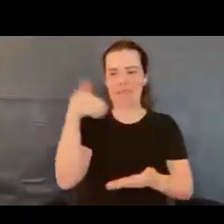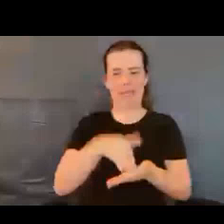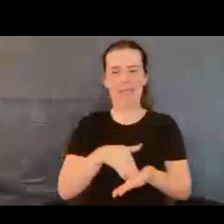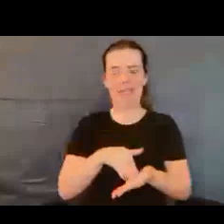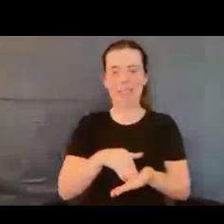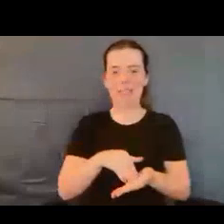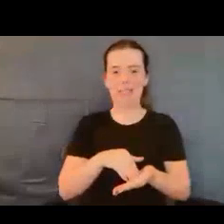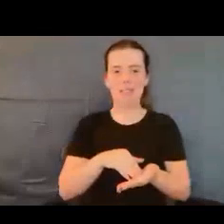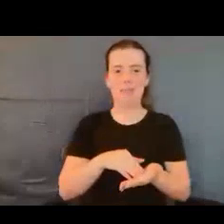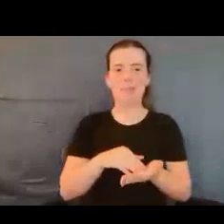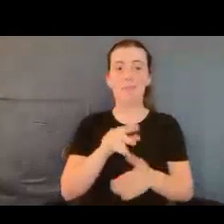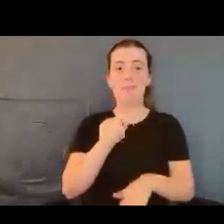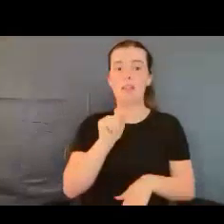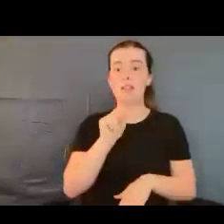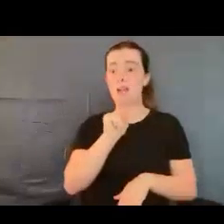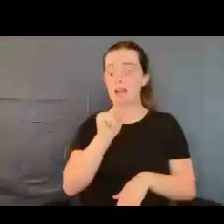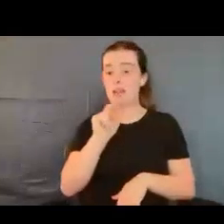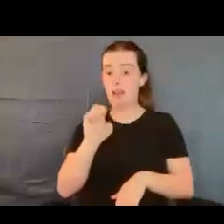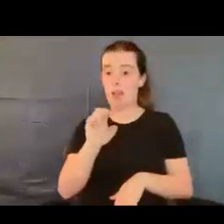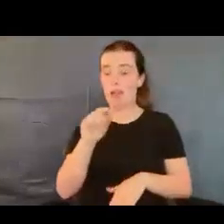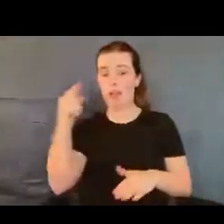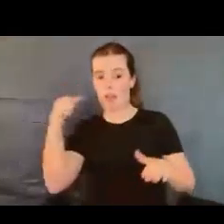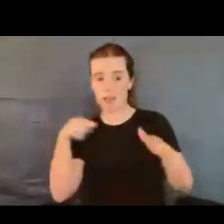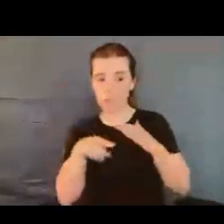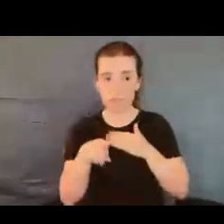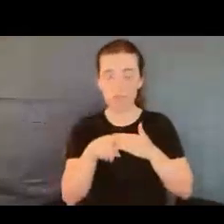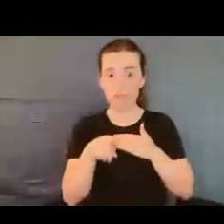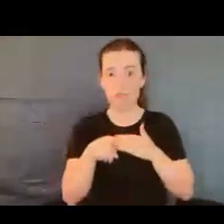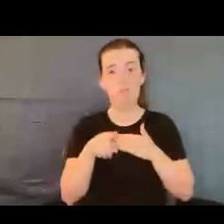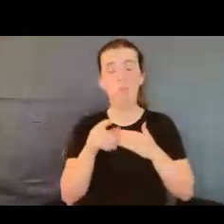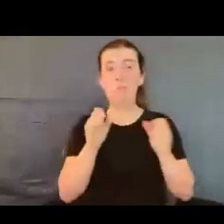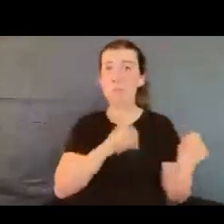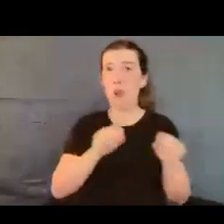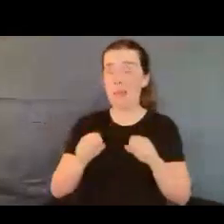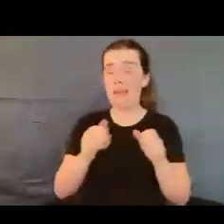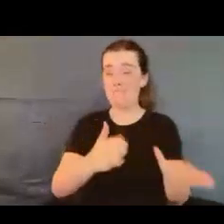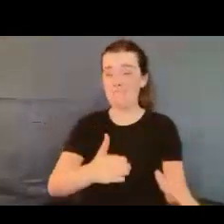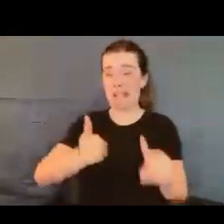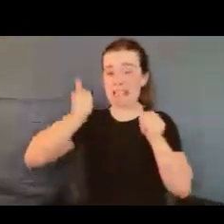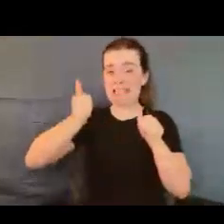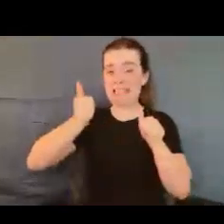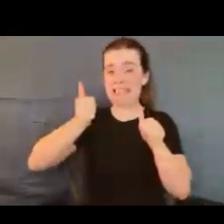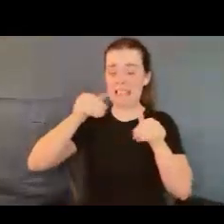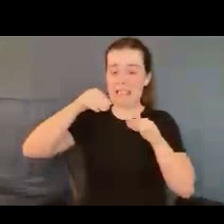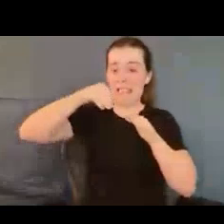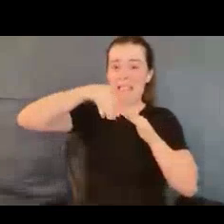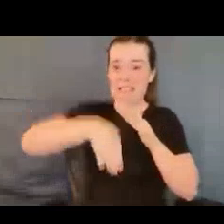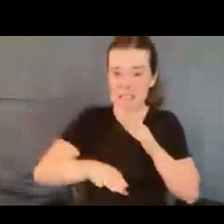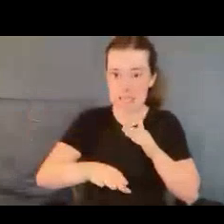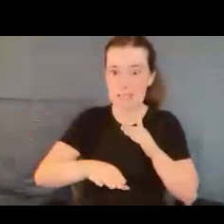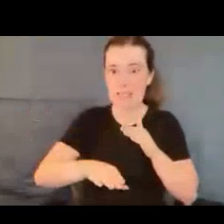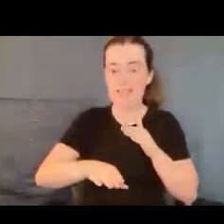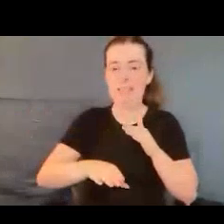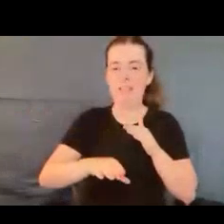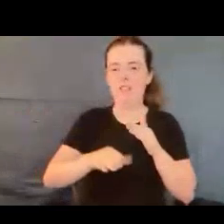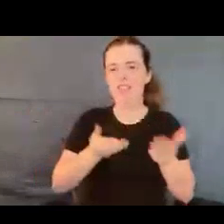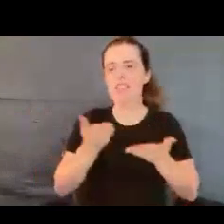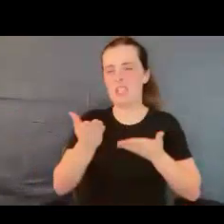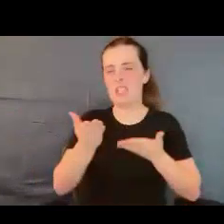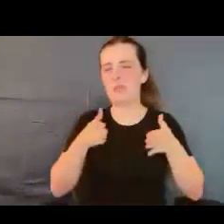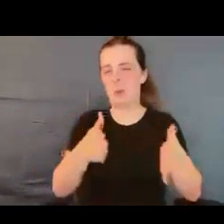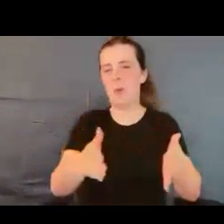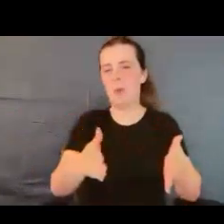tunnel from the back side of the mountain. You do probably the fastest descent, one of the fastest descents of the day on a service road,